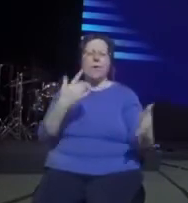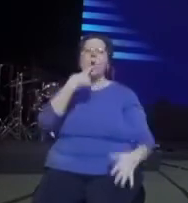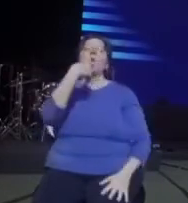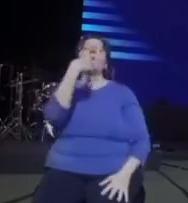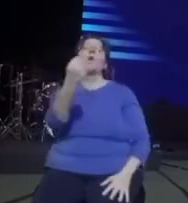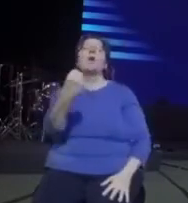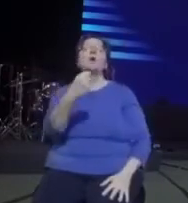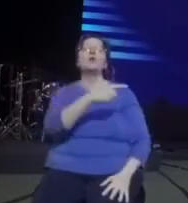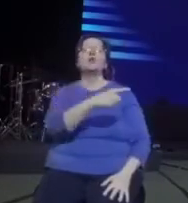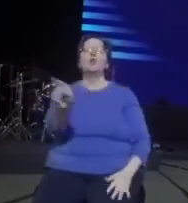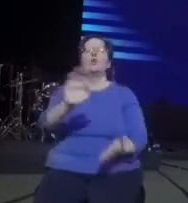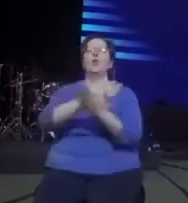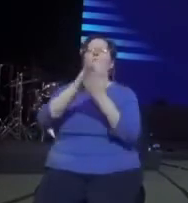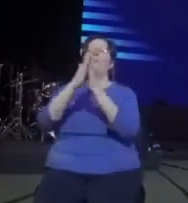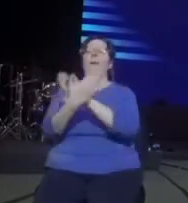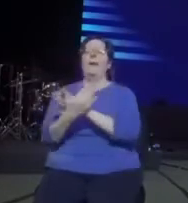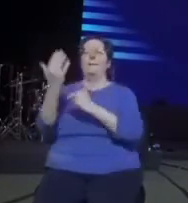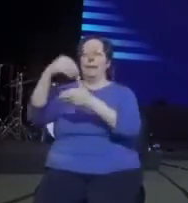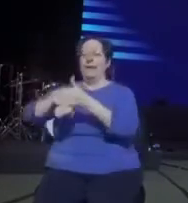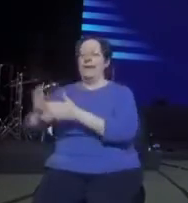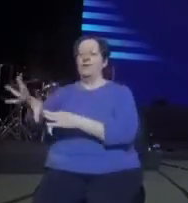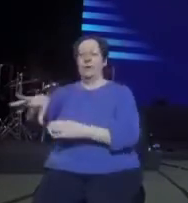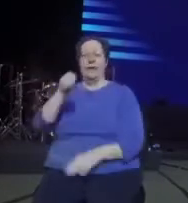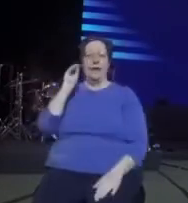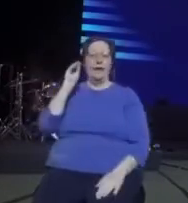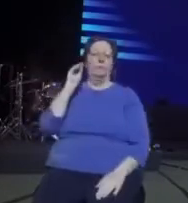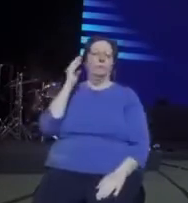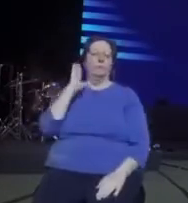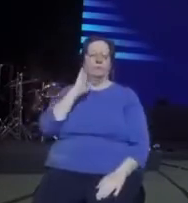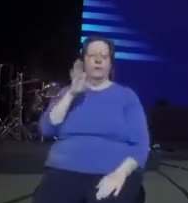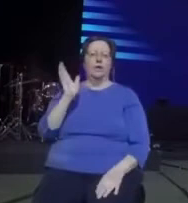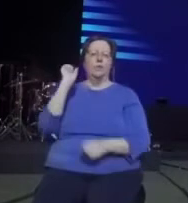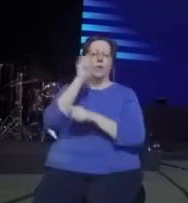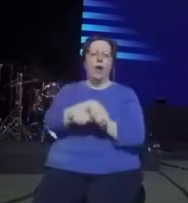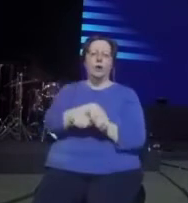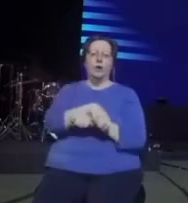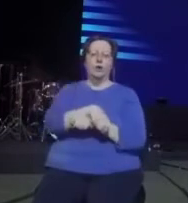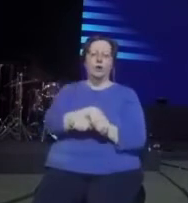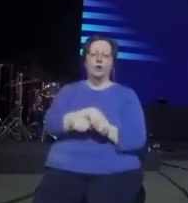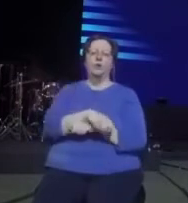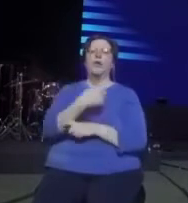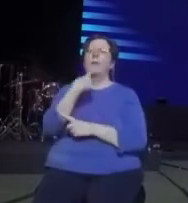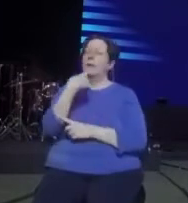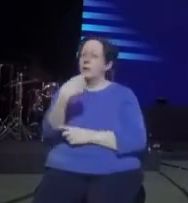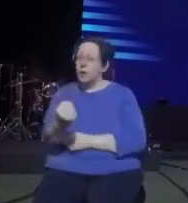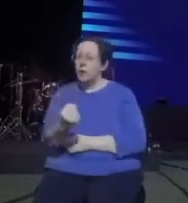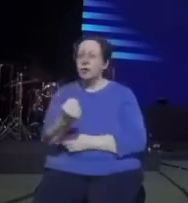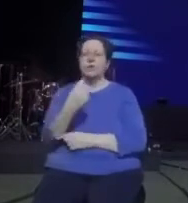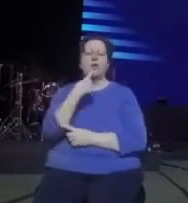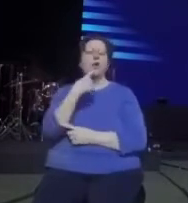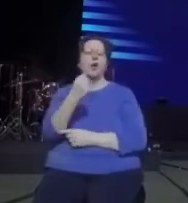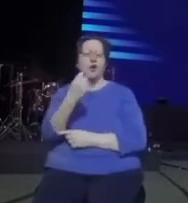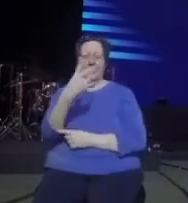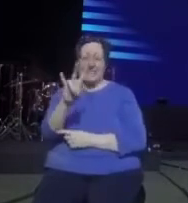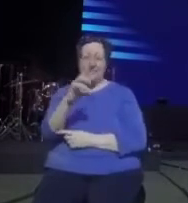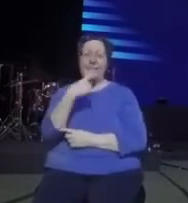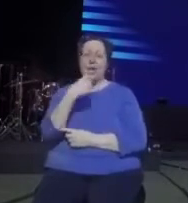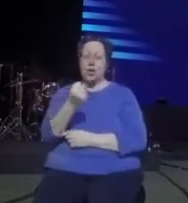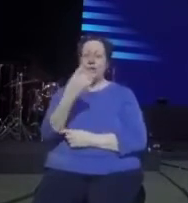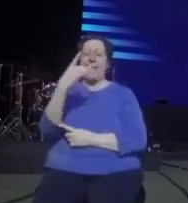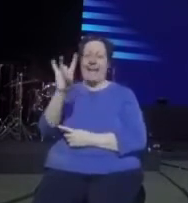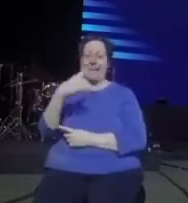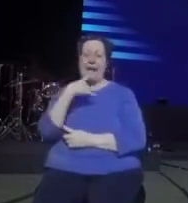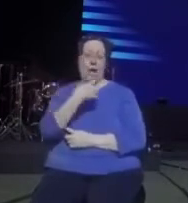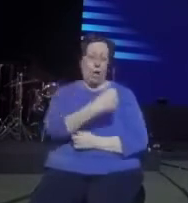cursed you will come in, and you will curses will overtake you. Verse 16, curse. Verse 17, cursed. Verse 18,